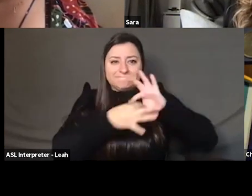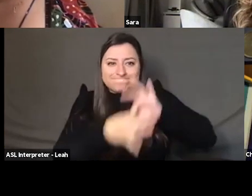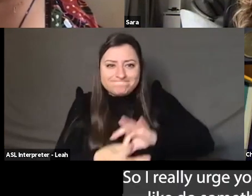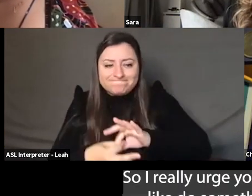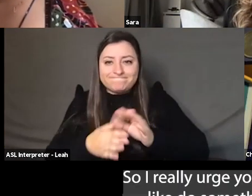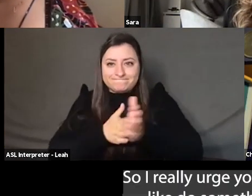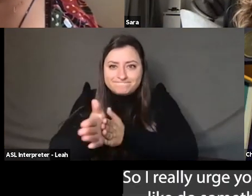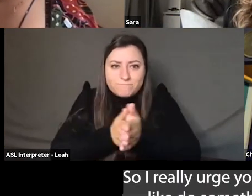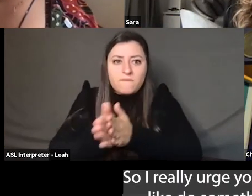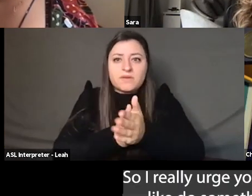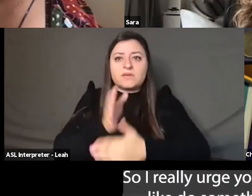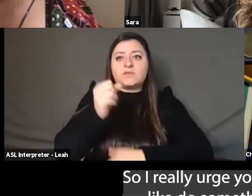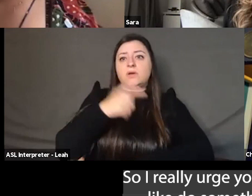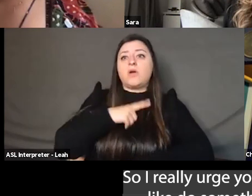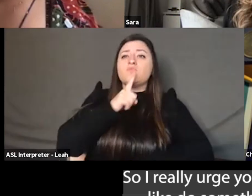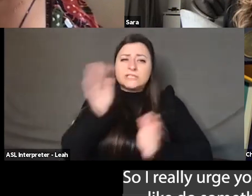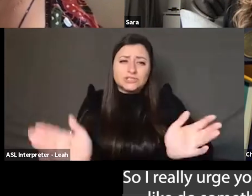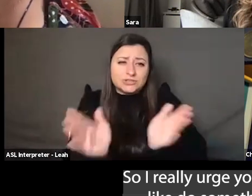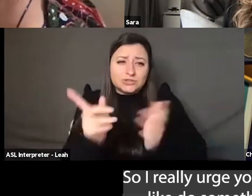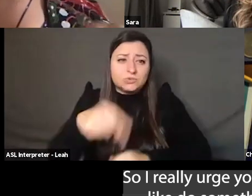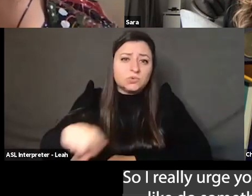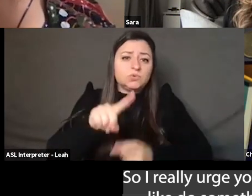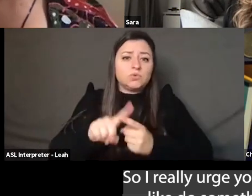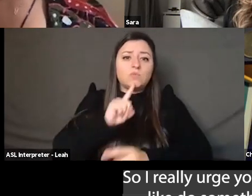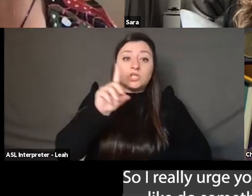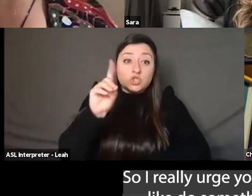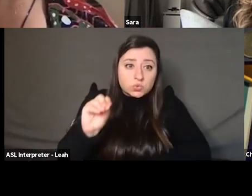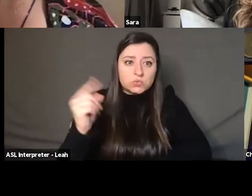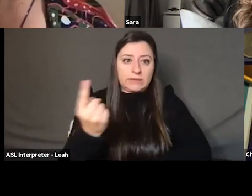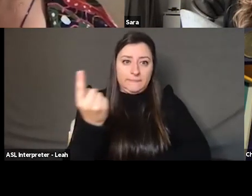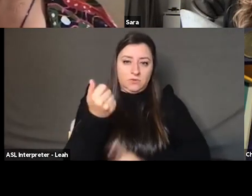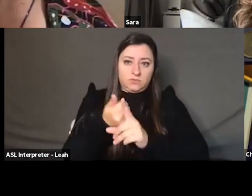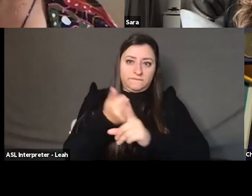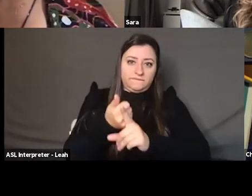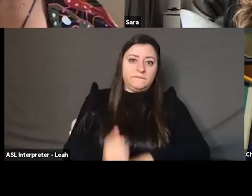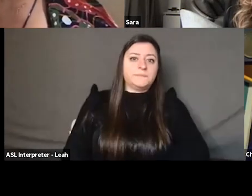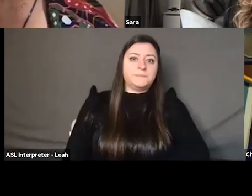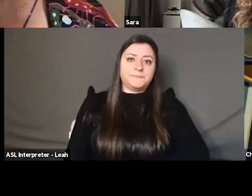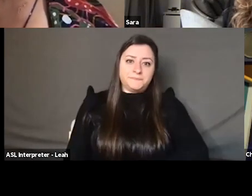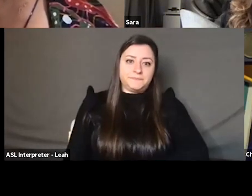them. So I really urge you to just kind of like do something yourself.